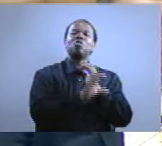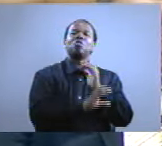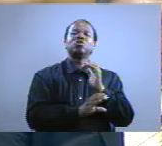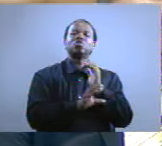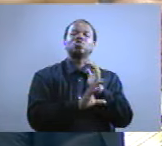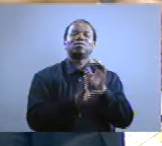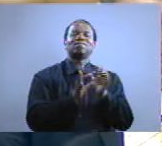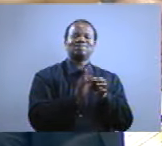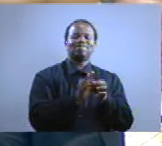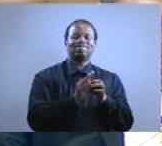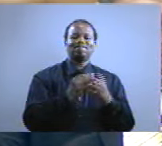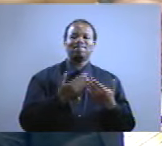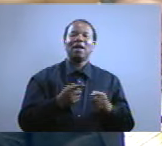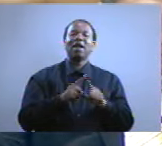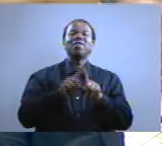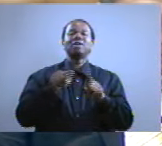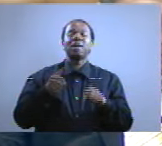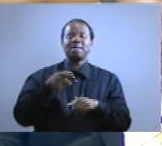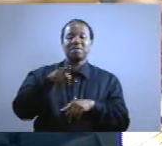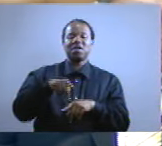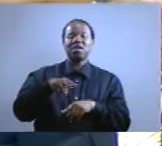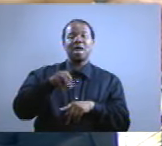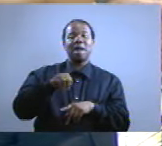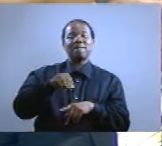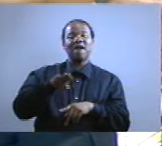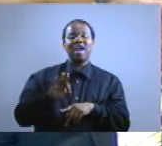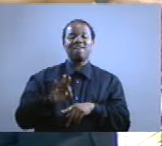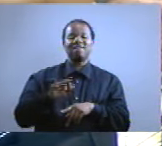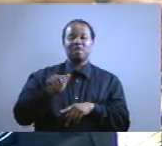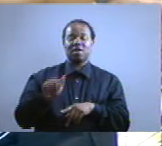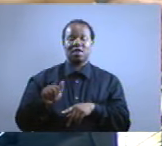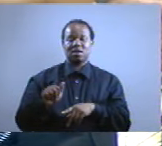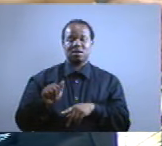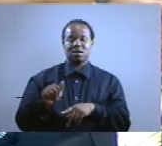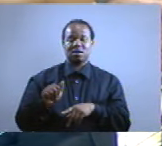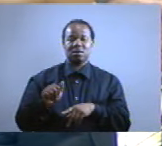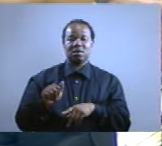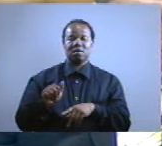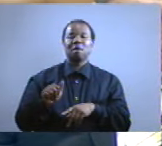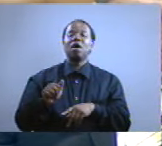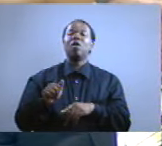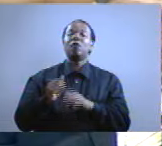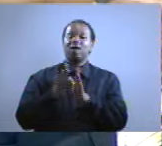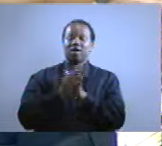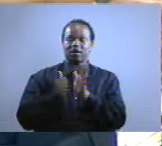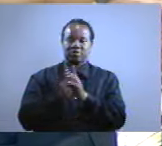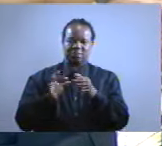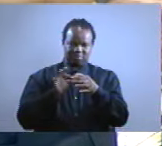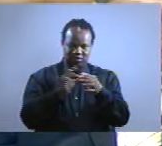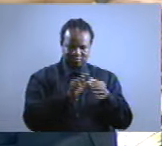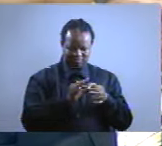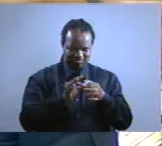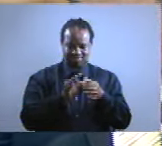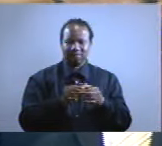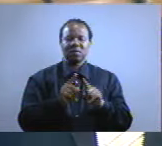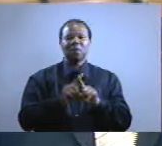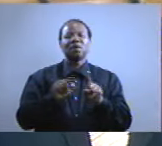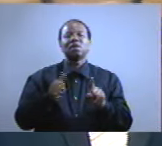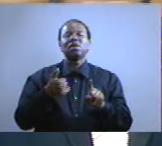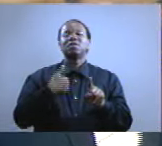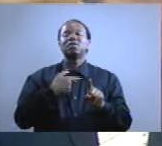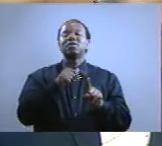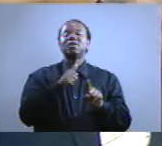1996 and the Public Finance Management Act number 1 of 1999. recognizes that the process of revising the